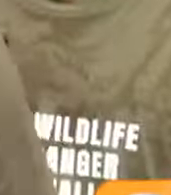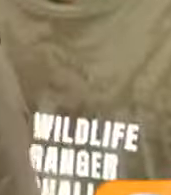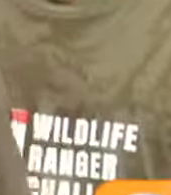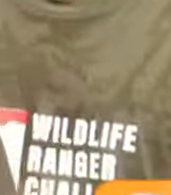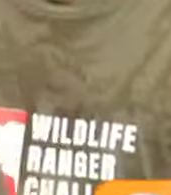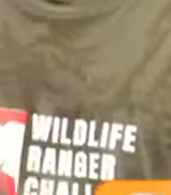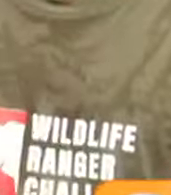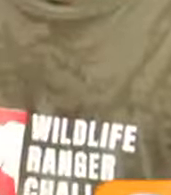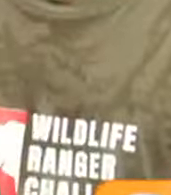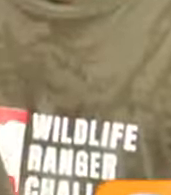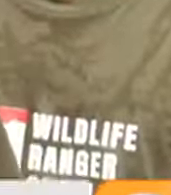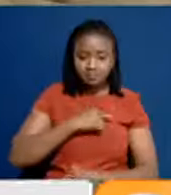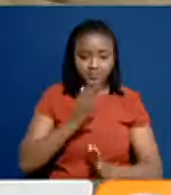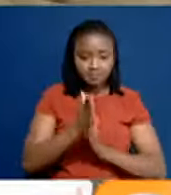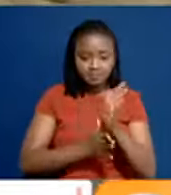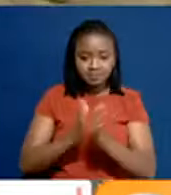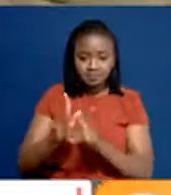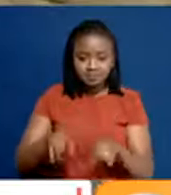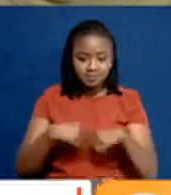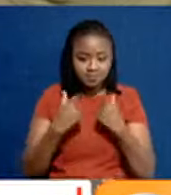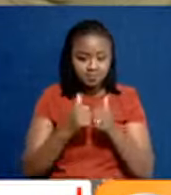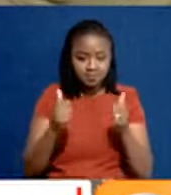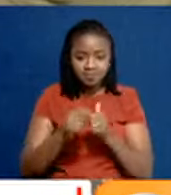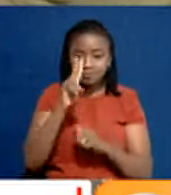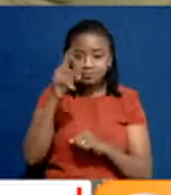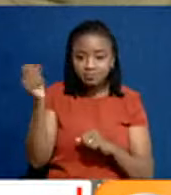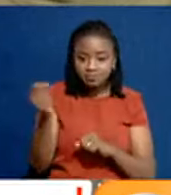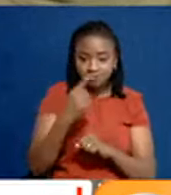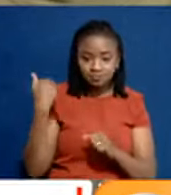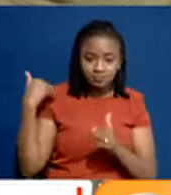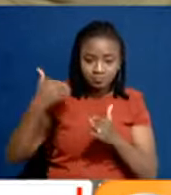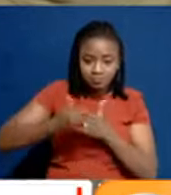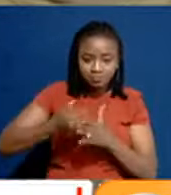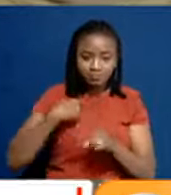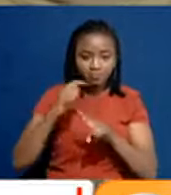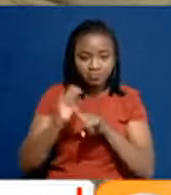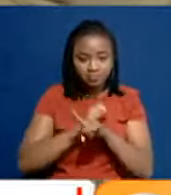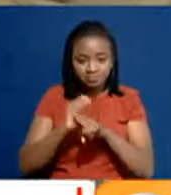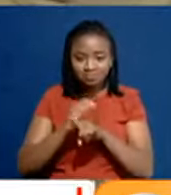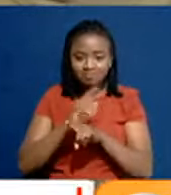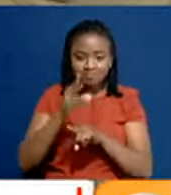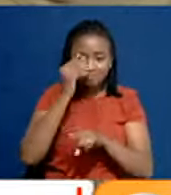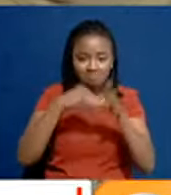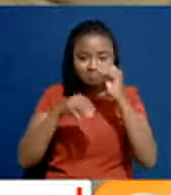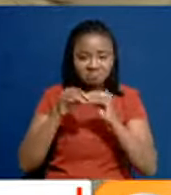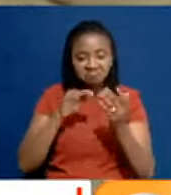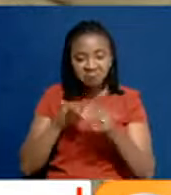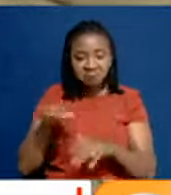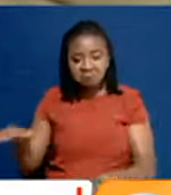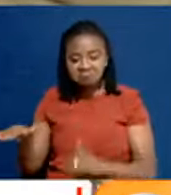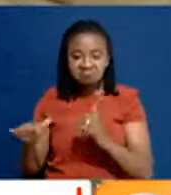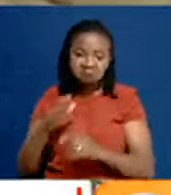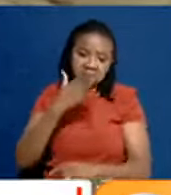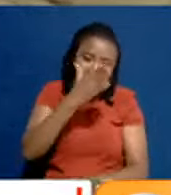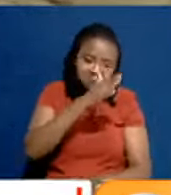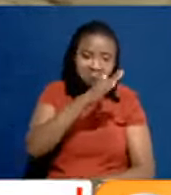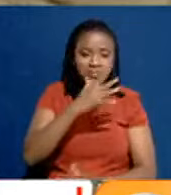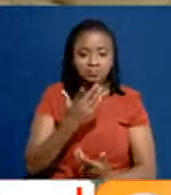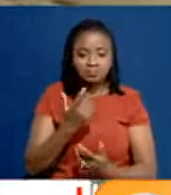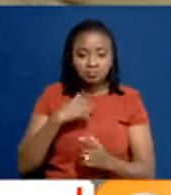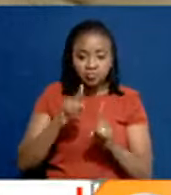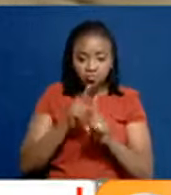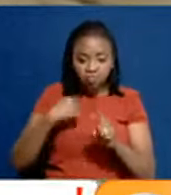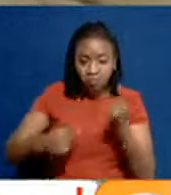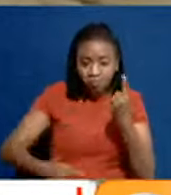Nimekuwa tunajiandaa huko, imekuwa mwezi mbili tukitrain tu. Sisi tumekuwa tukitrain mchana, mara zingine asubuhi. Pia kutokana na ushindi